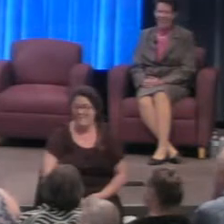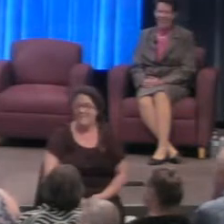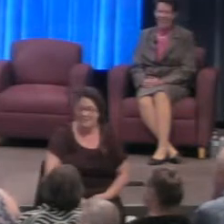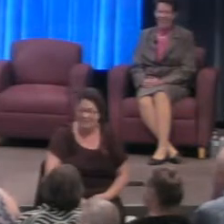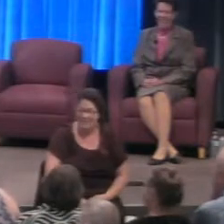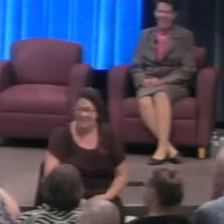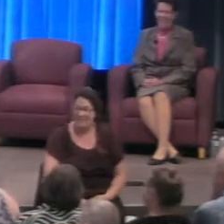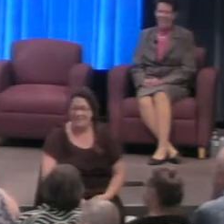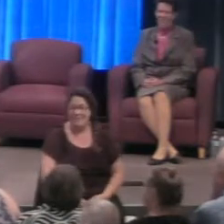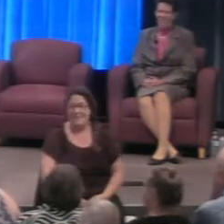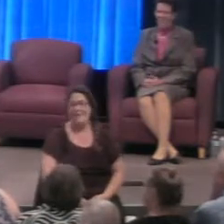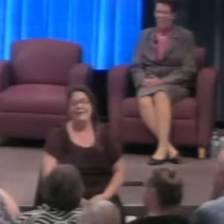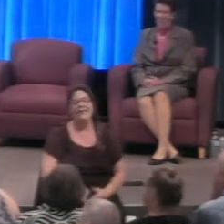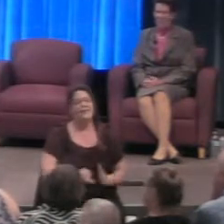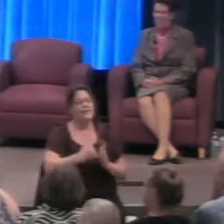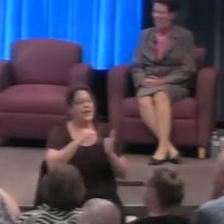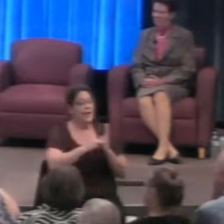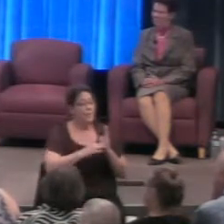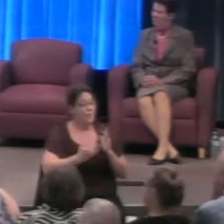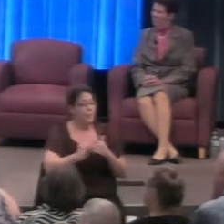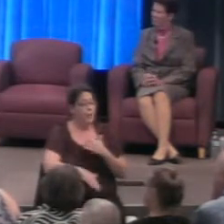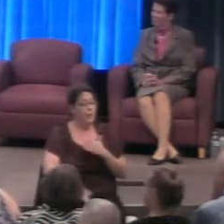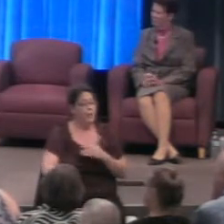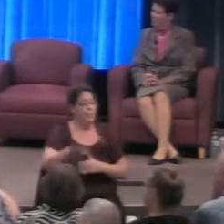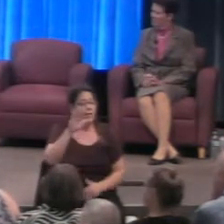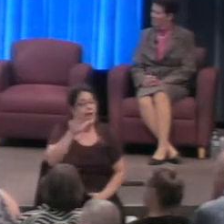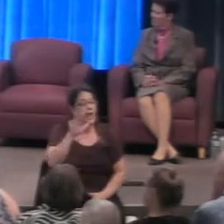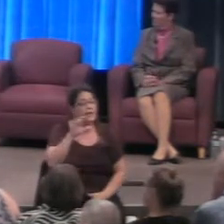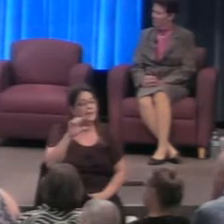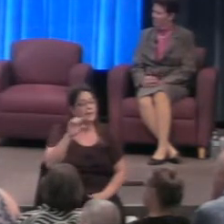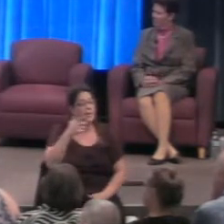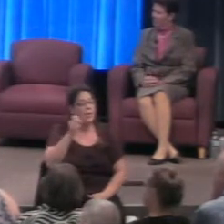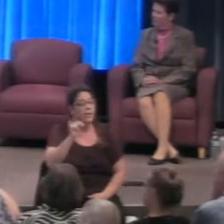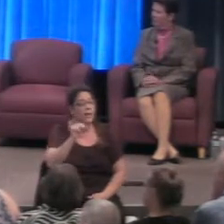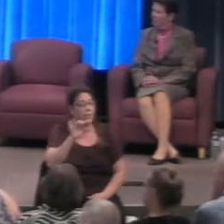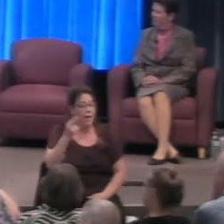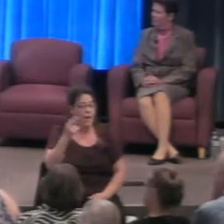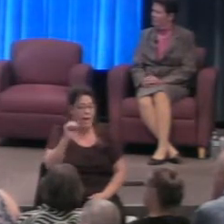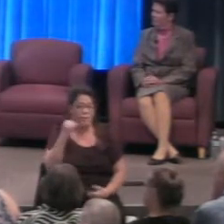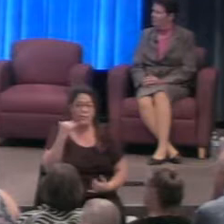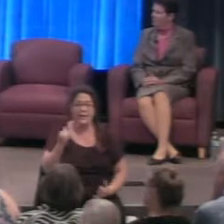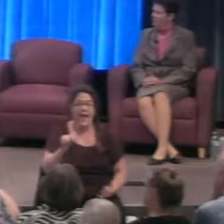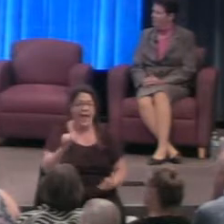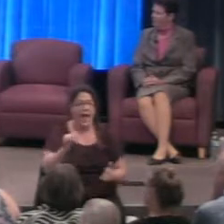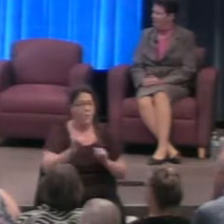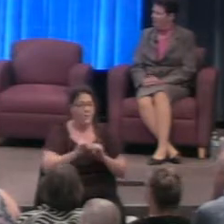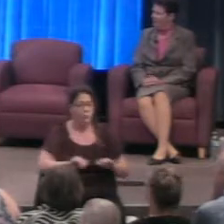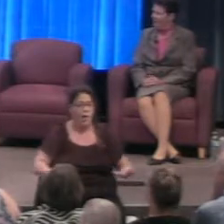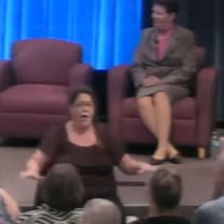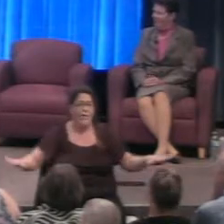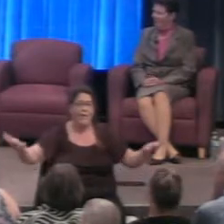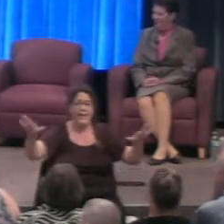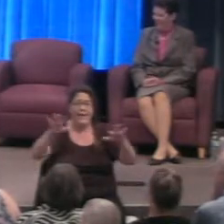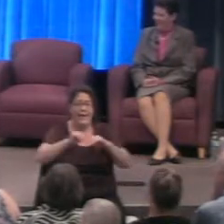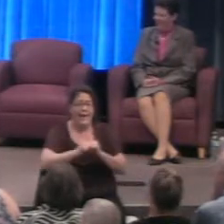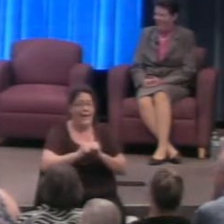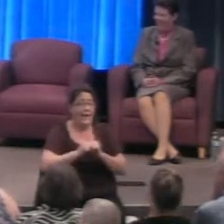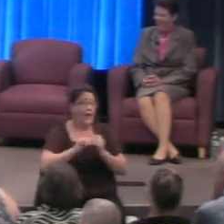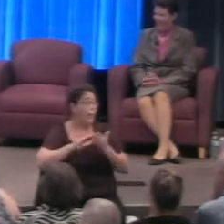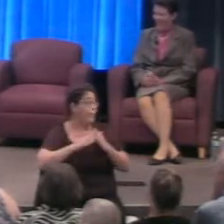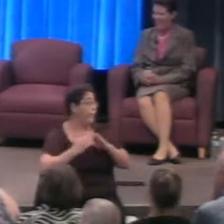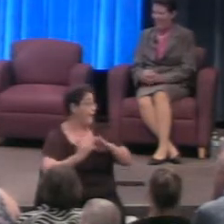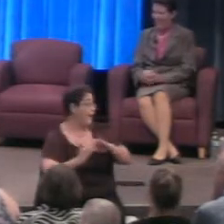So, let's see. Janet was born and raised in Logan, Ohio, which is currently a sprawling and vibrant community.